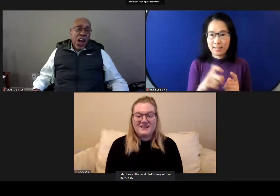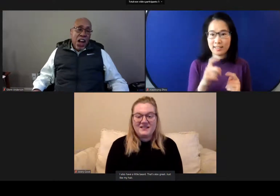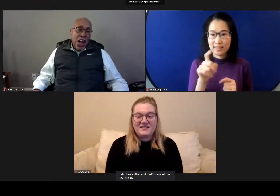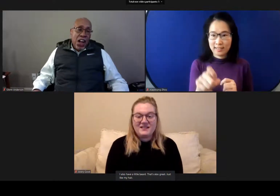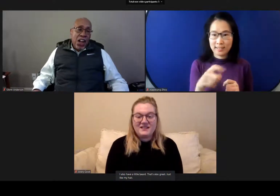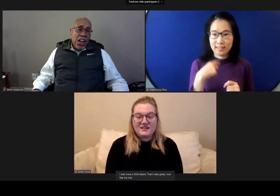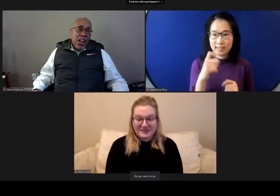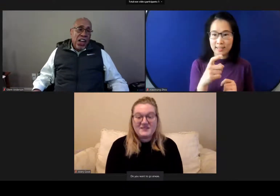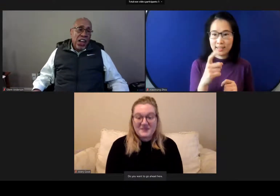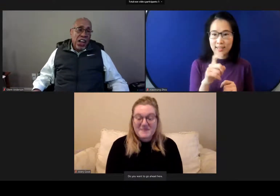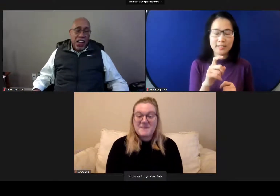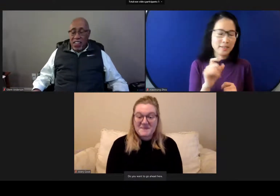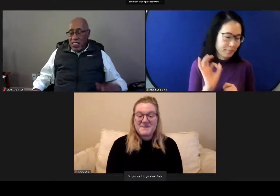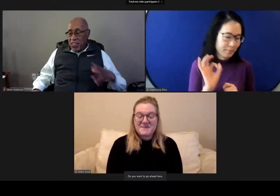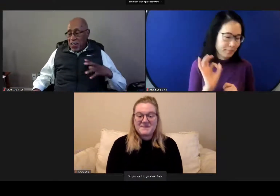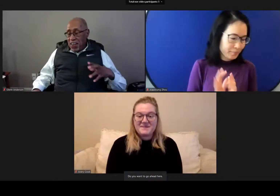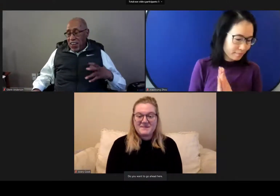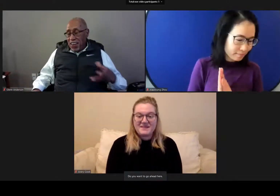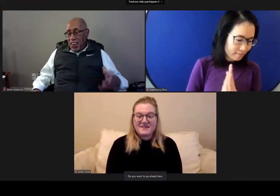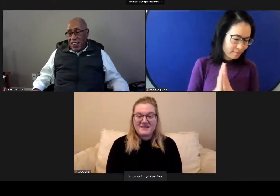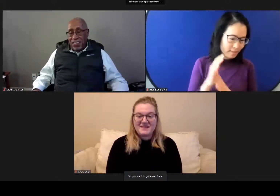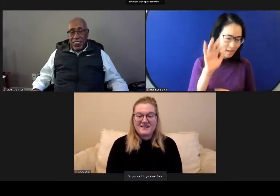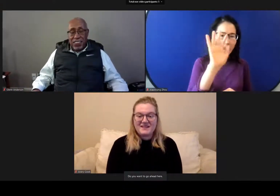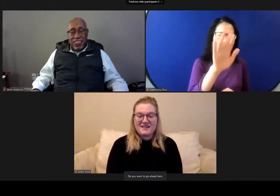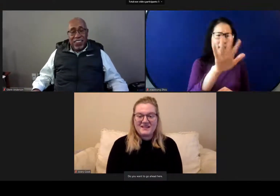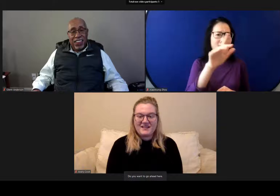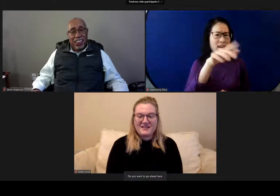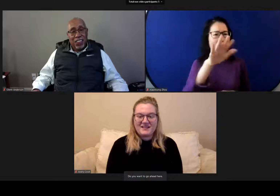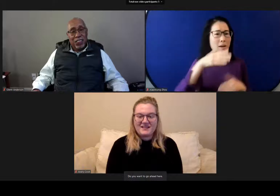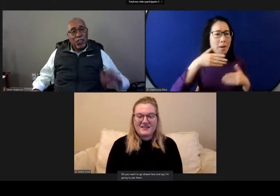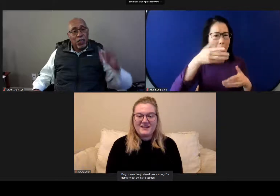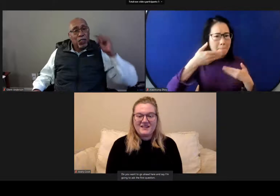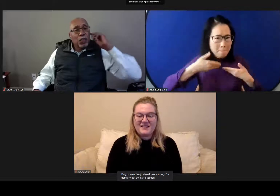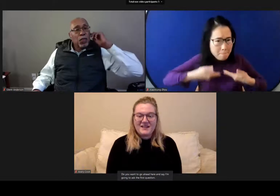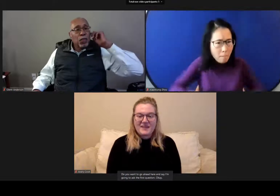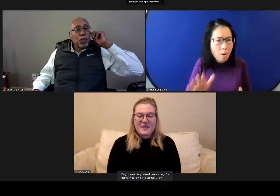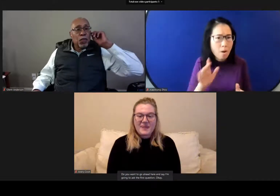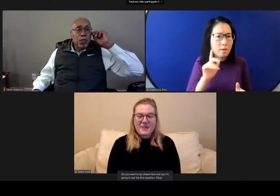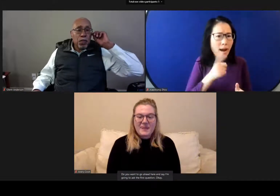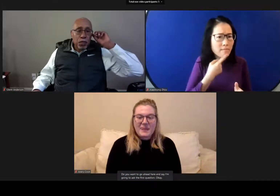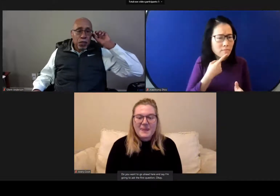Do we want to go ahead here? And Xiaorong saying, should I ask the first question? Okay.